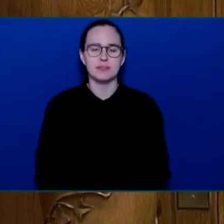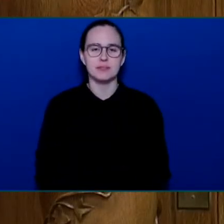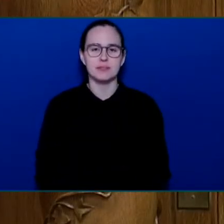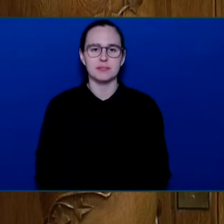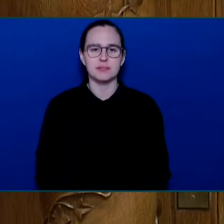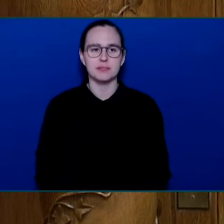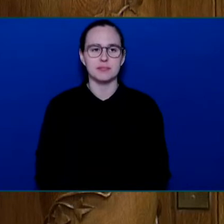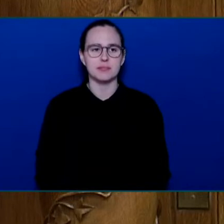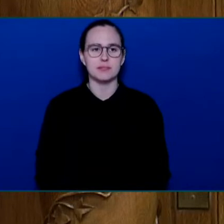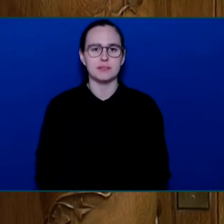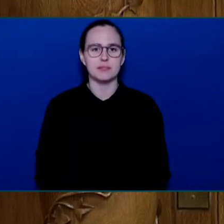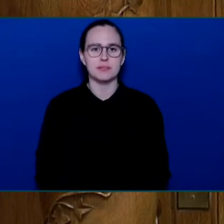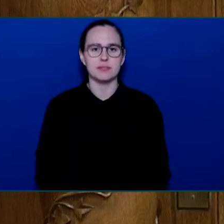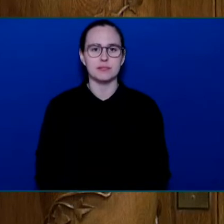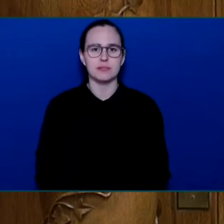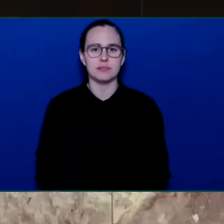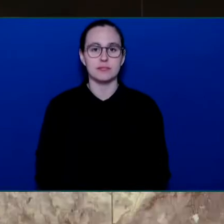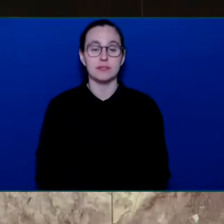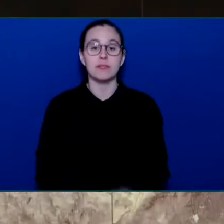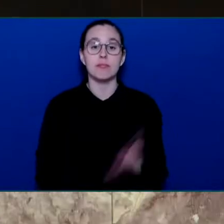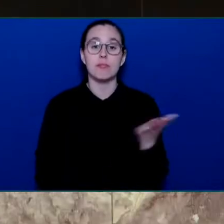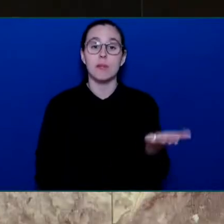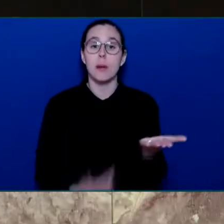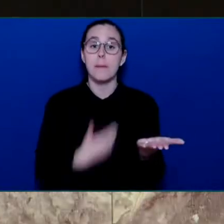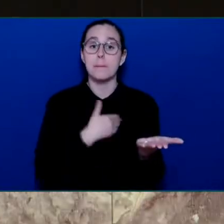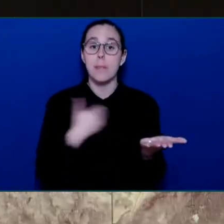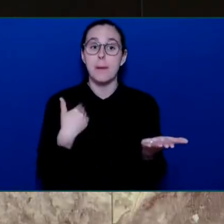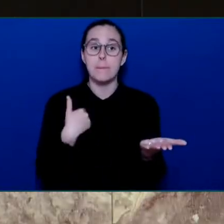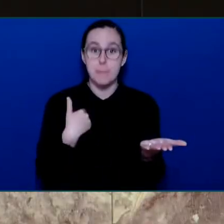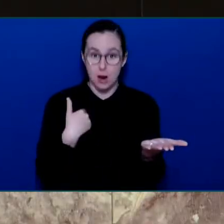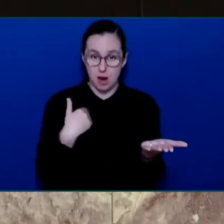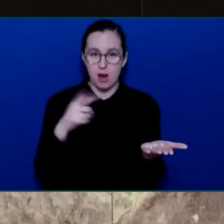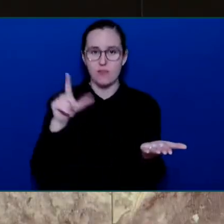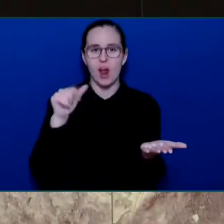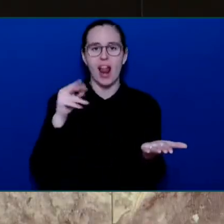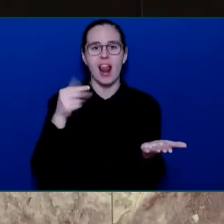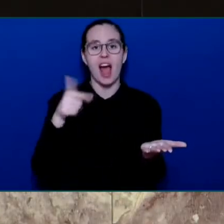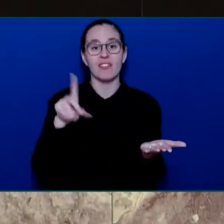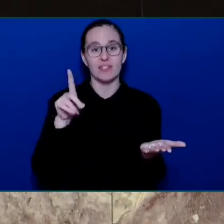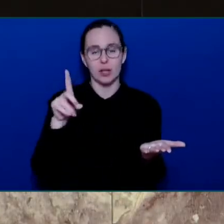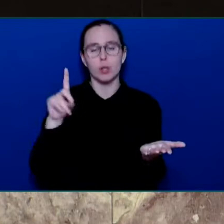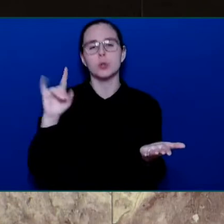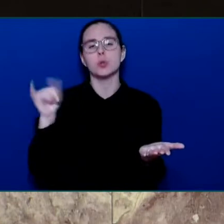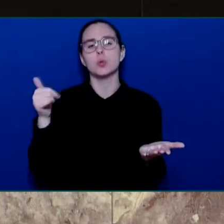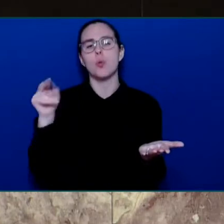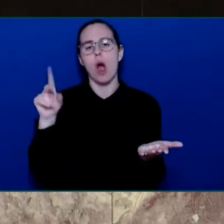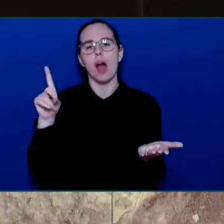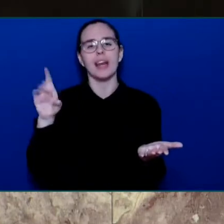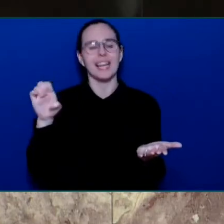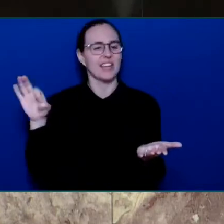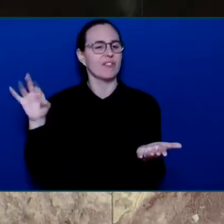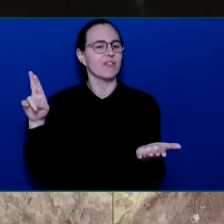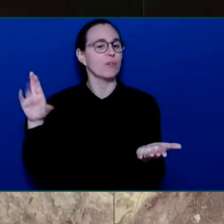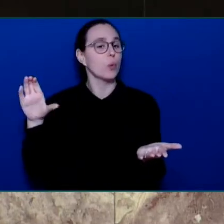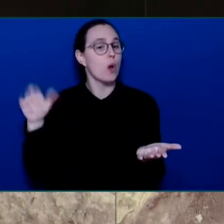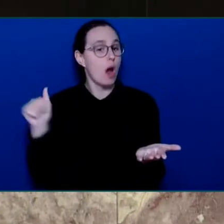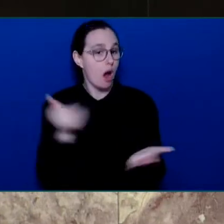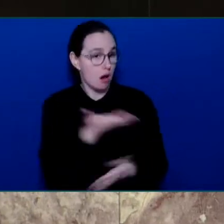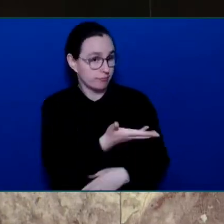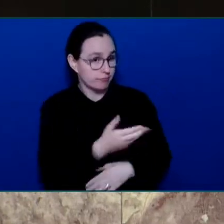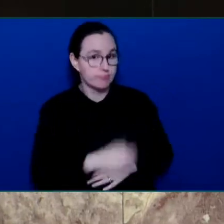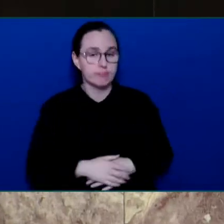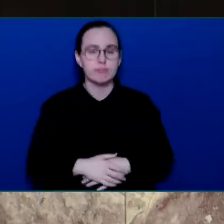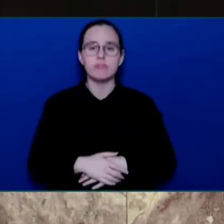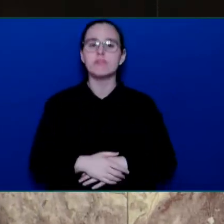Member for Langford, Juan de Fuca. Thanks very much, Mr. Speaker. I think it's all fair to say that cancer impacts